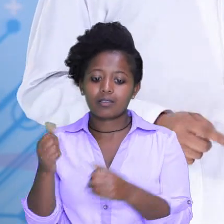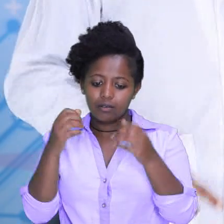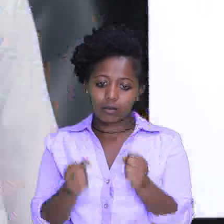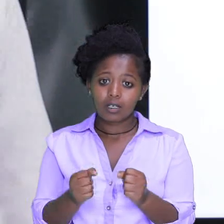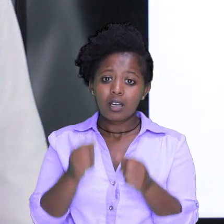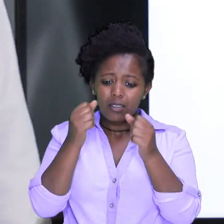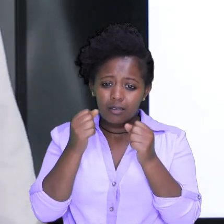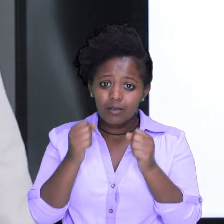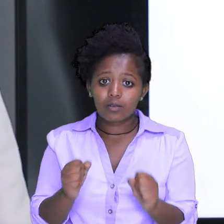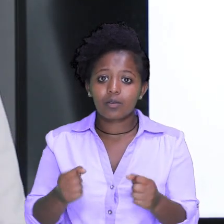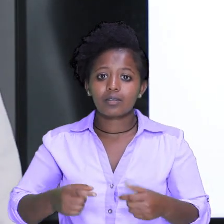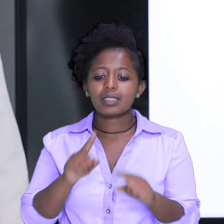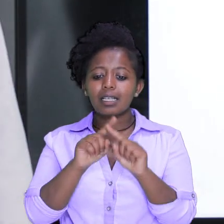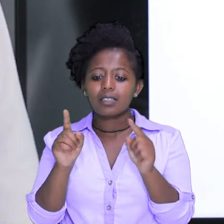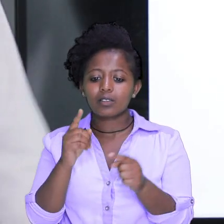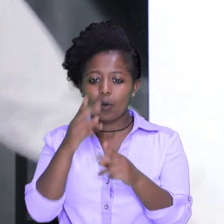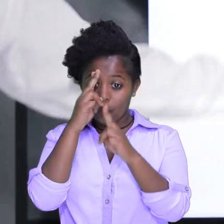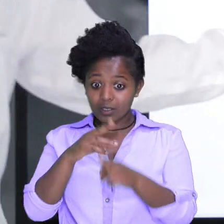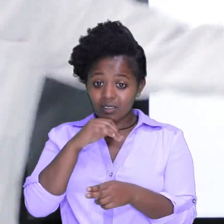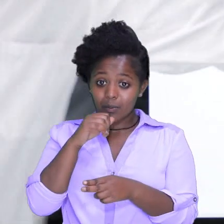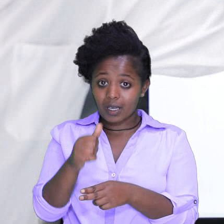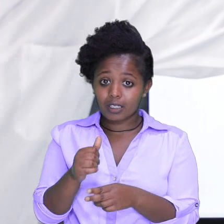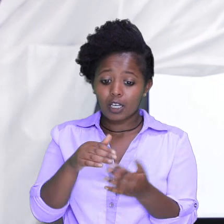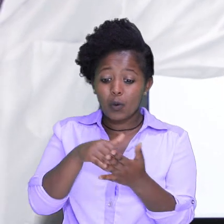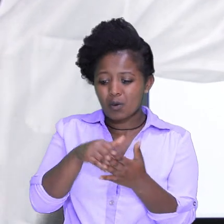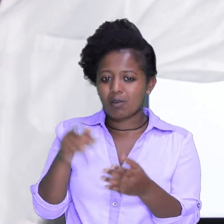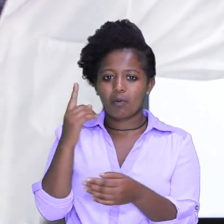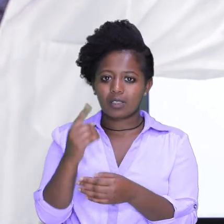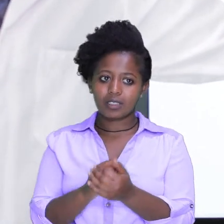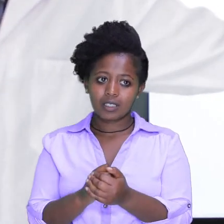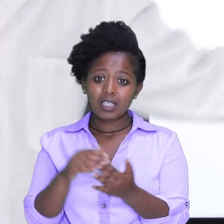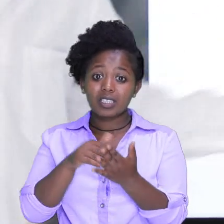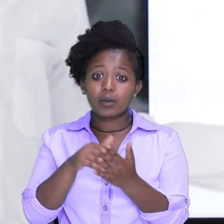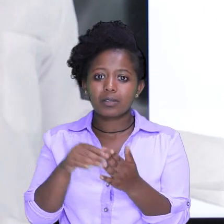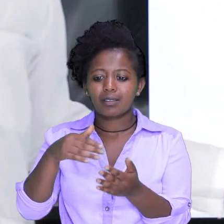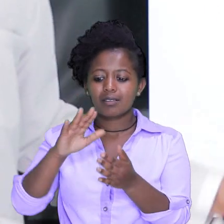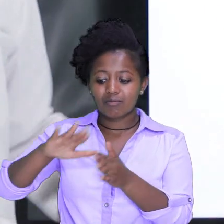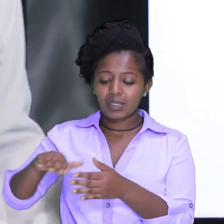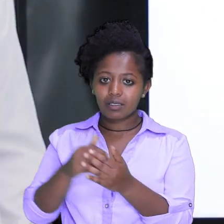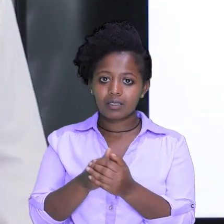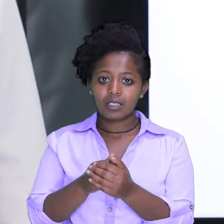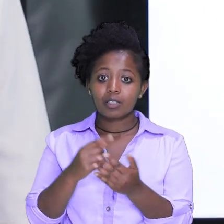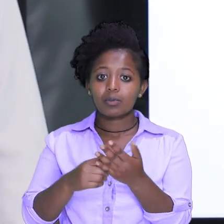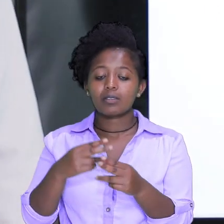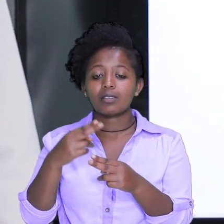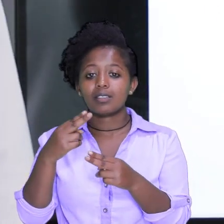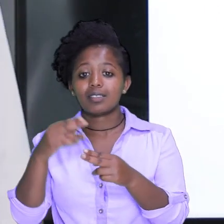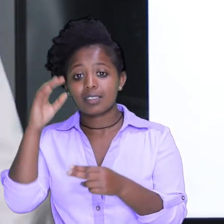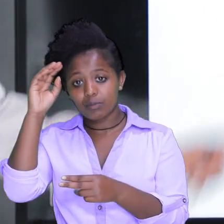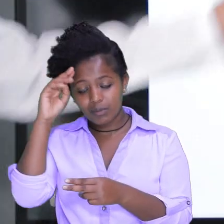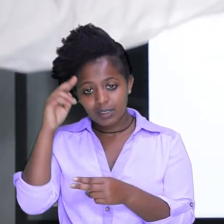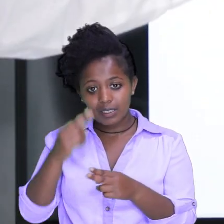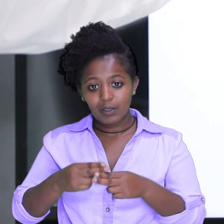strong. There is no respect for the weak ones. The weak get beaten. This was the saying